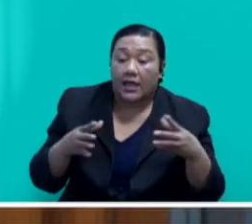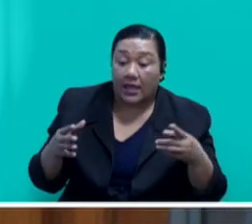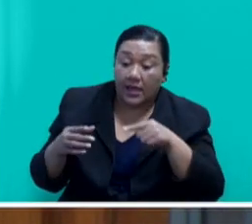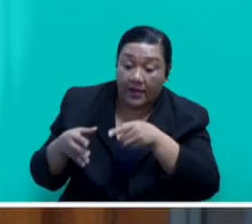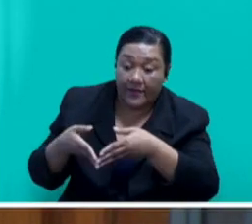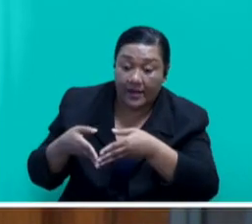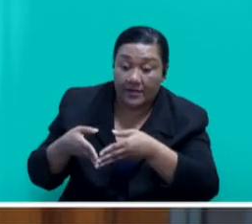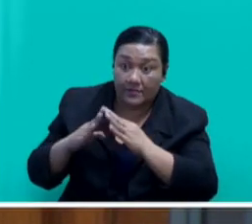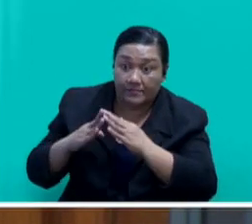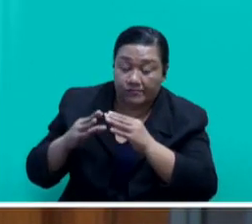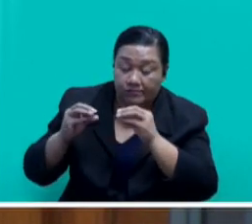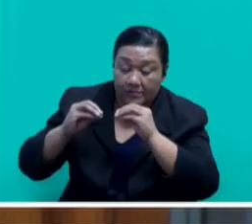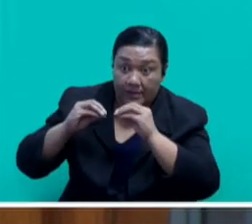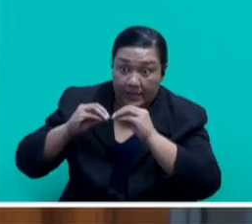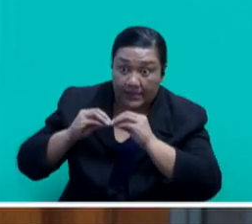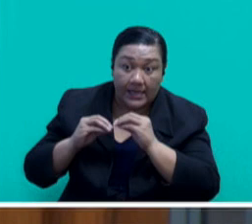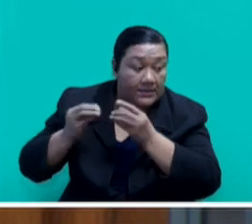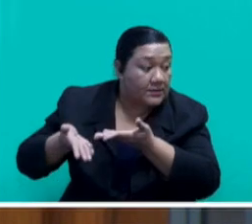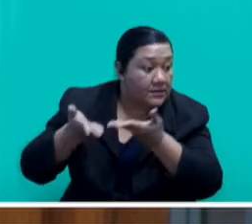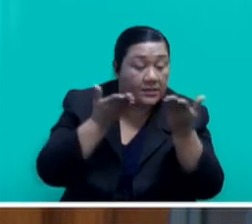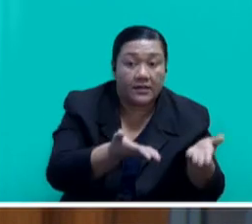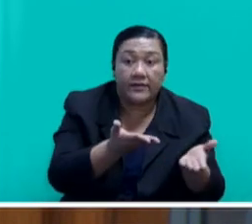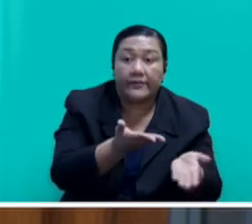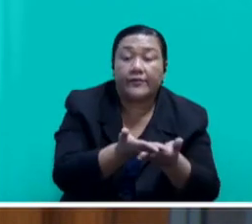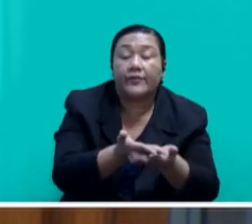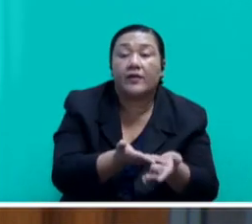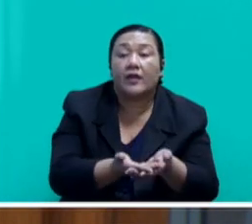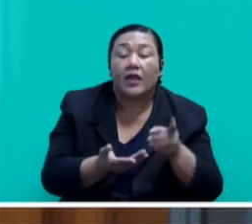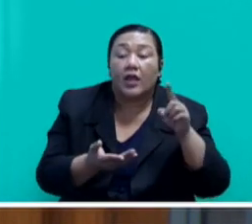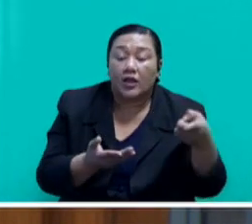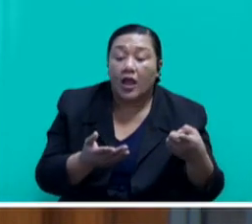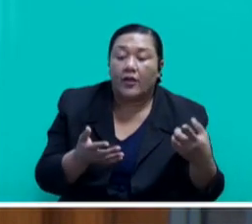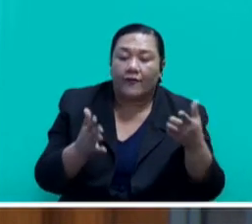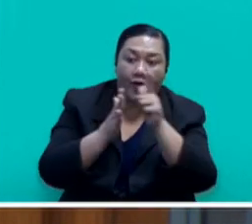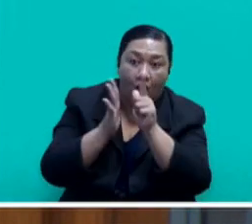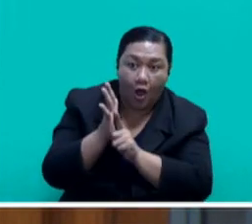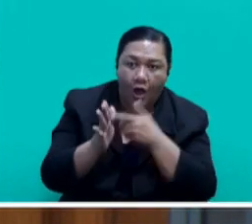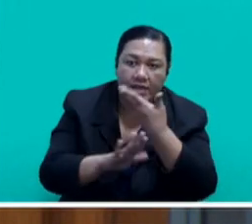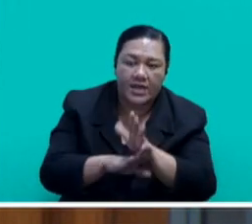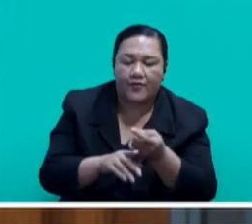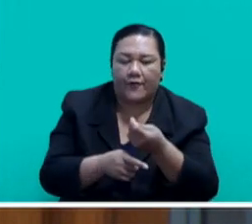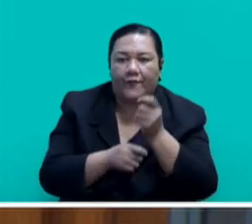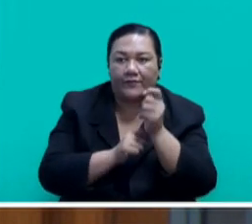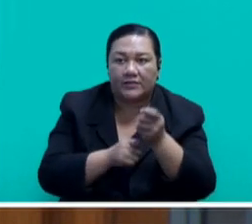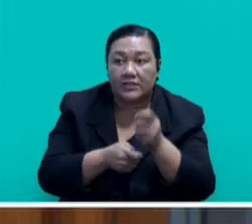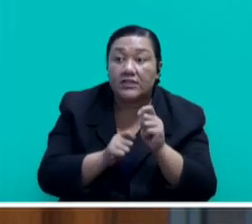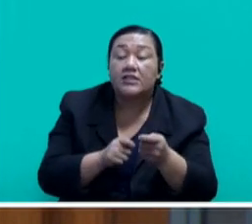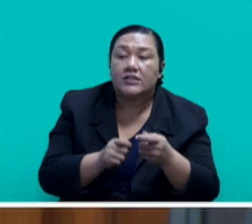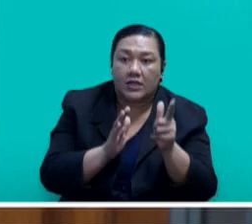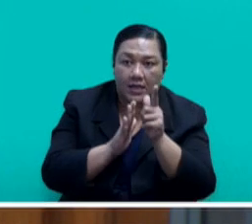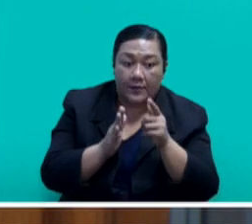has commenced the review of the Fiji fisheries laws to encounter new and emerging issues with the current